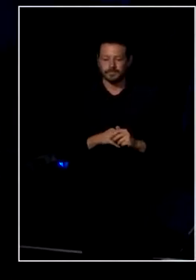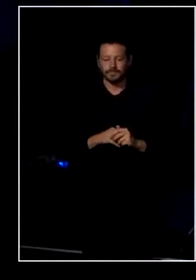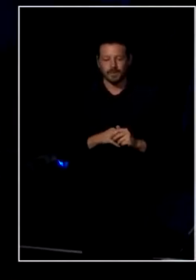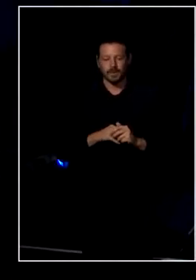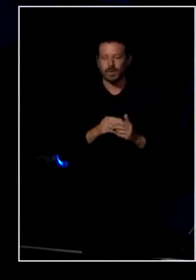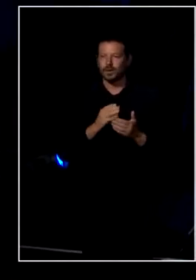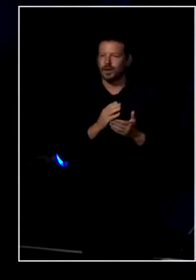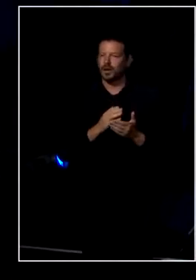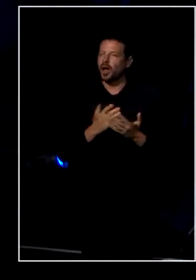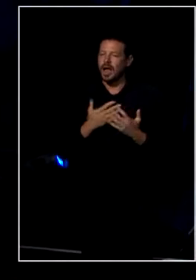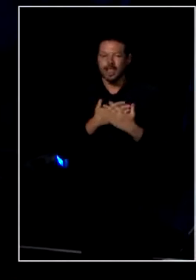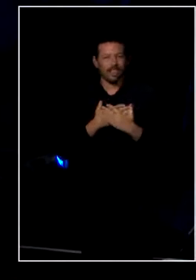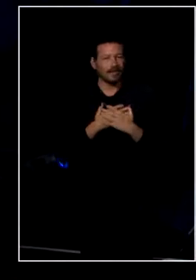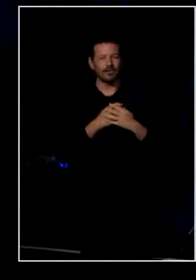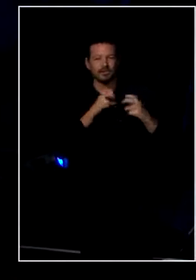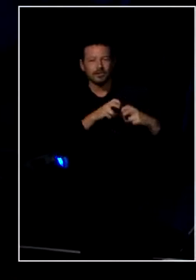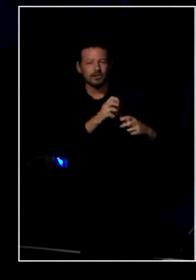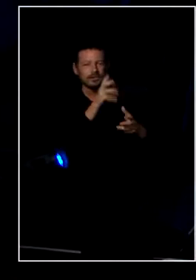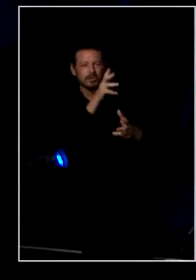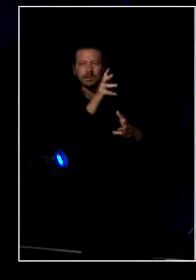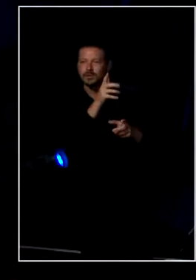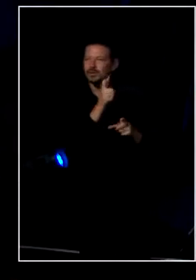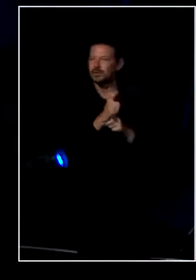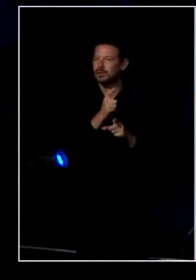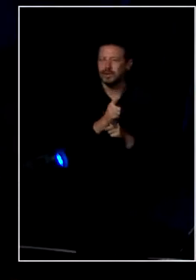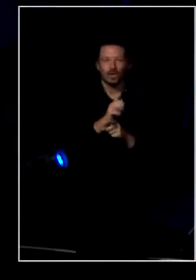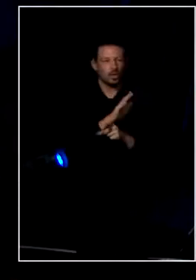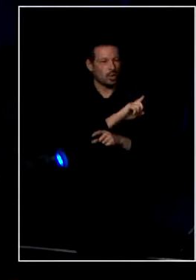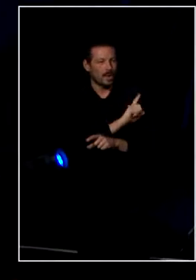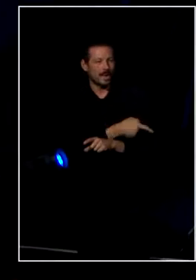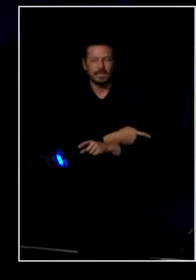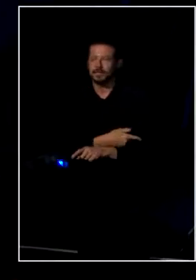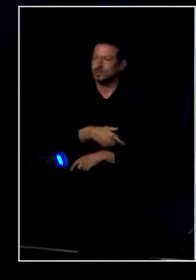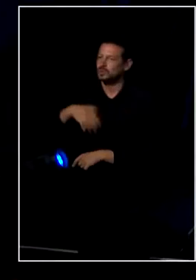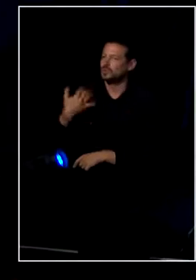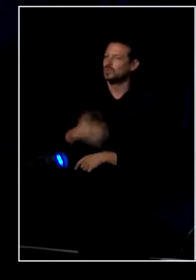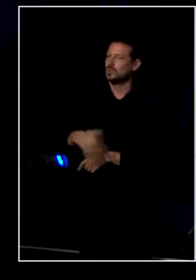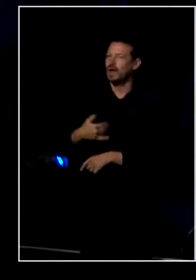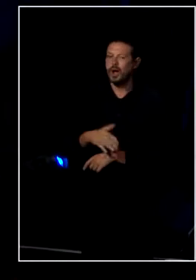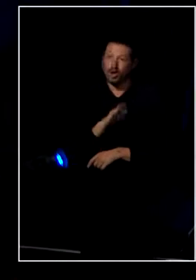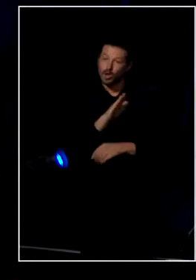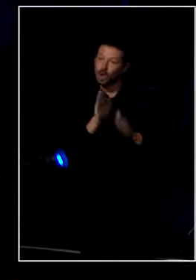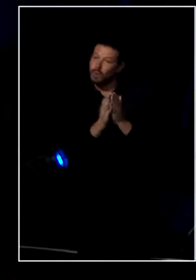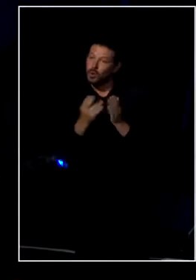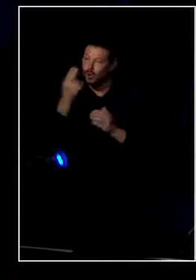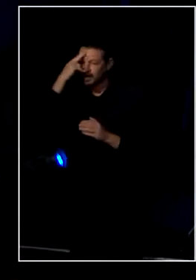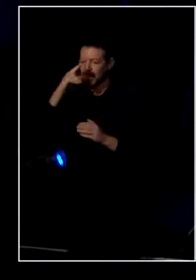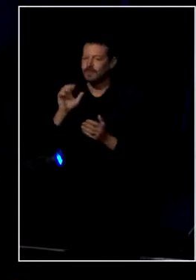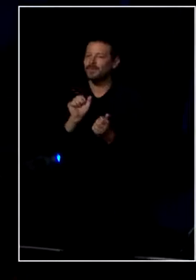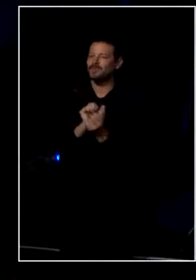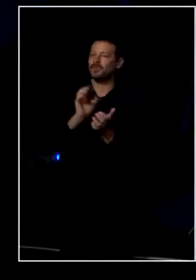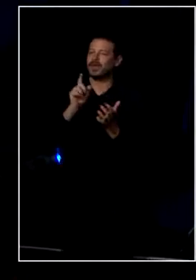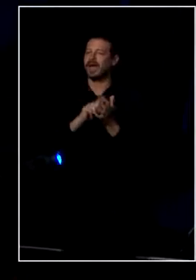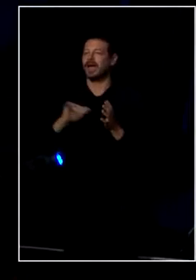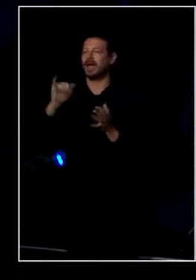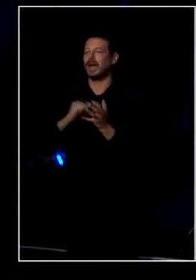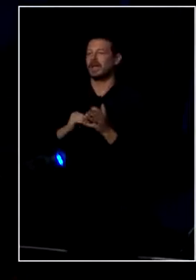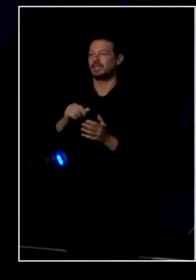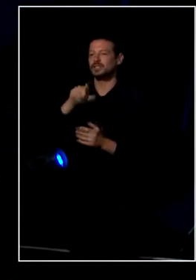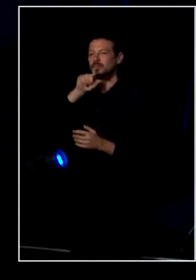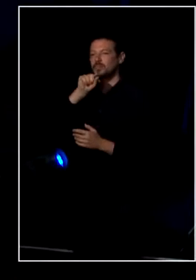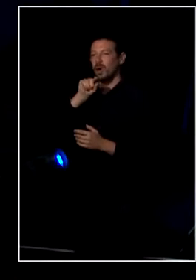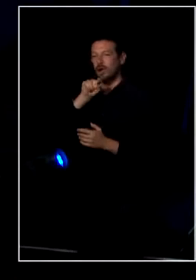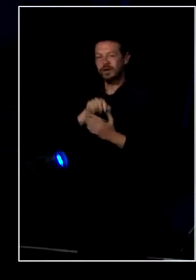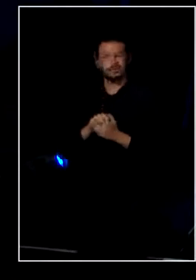I love sitting here with you and the beautiful energy that you have, Jane. Your book is called Free as a Bird. And you only live once on this